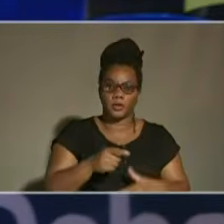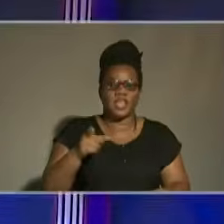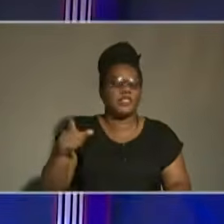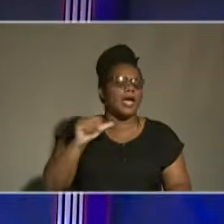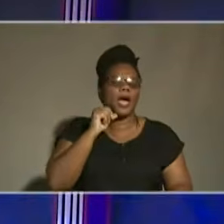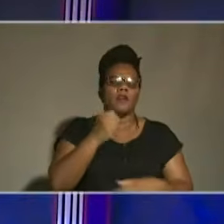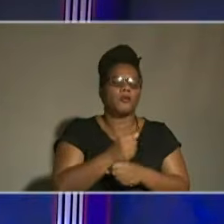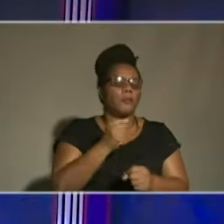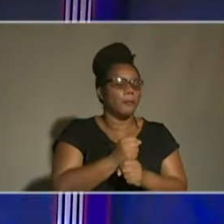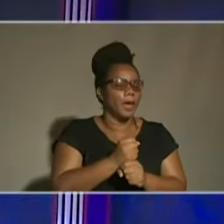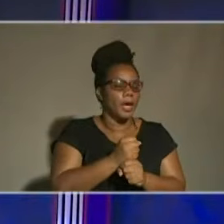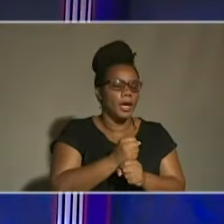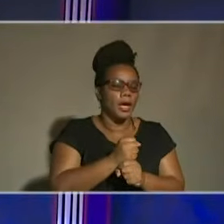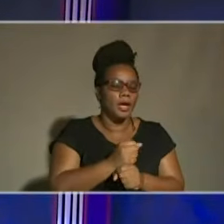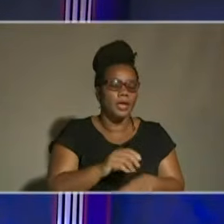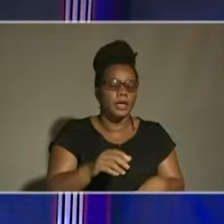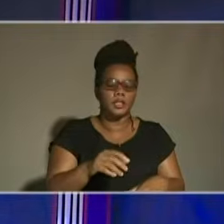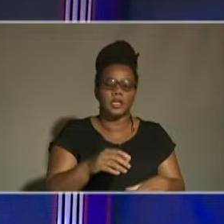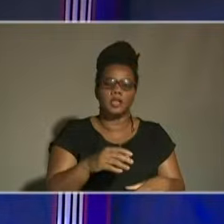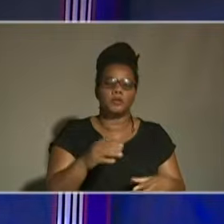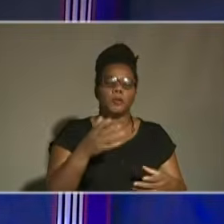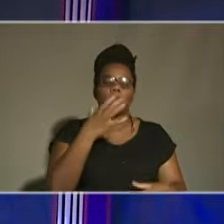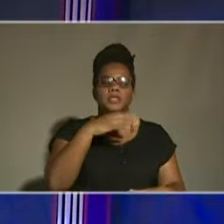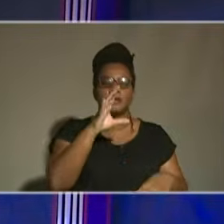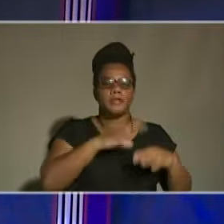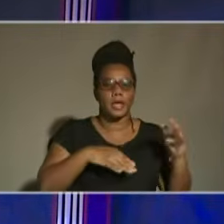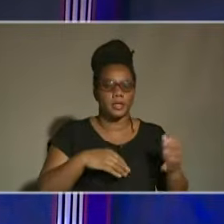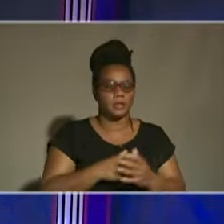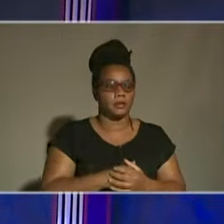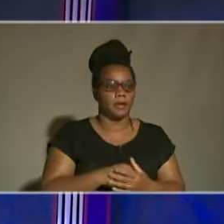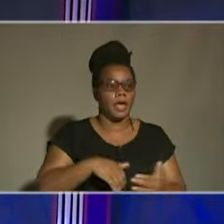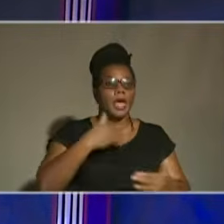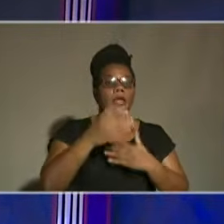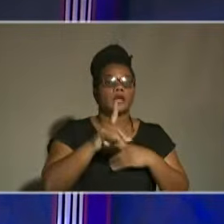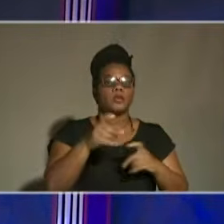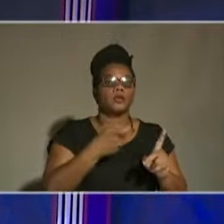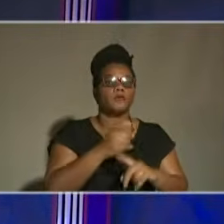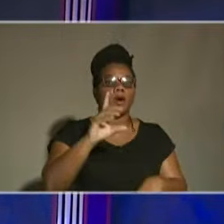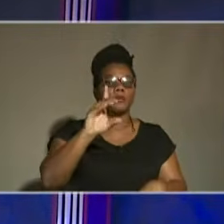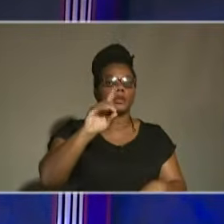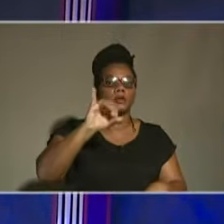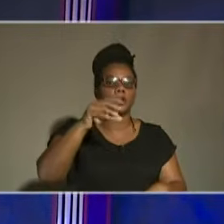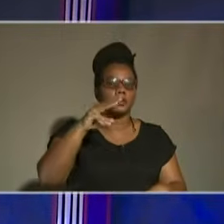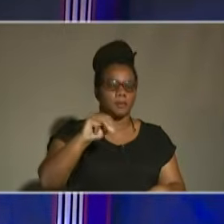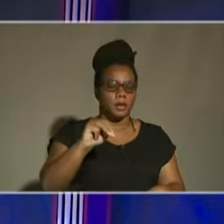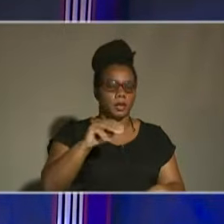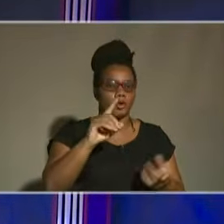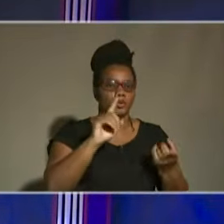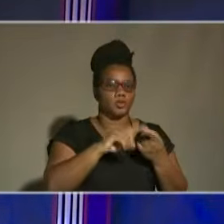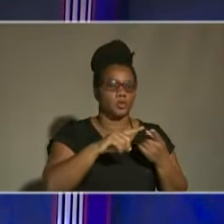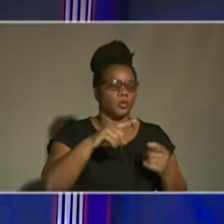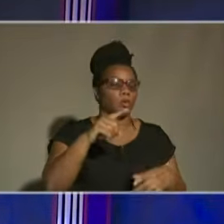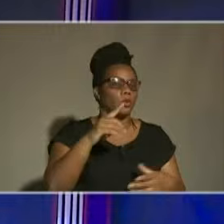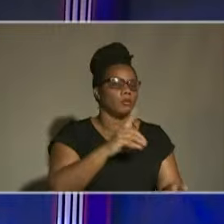Dr. Holness. Our next question is from Dion Jackson-Miller, and it goes to Dr. Holness.